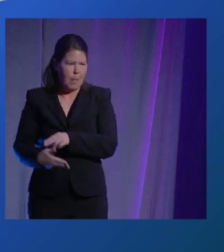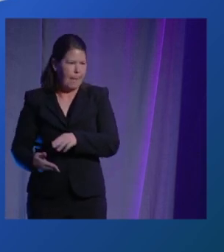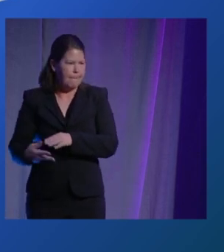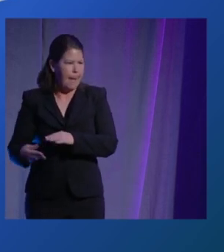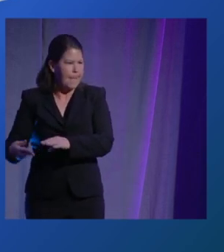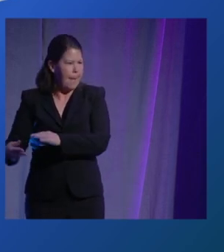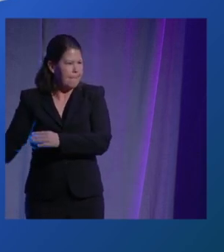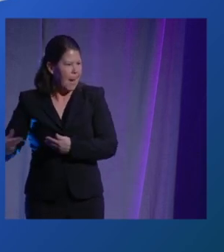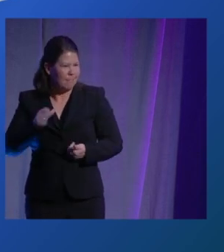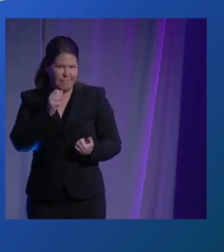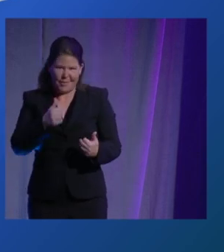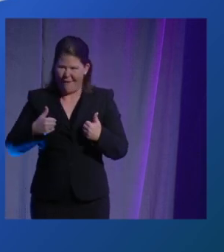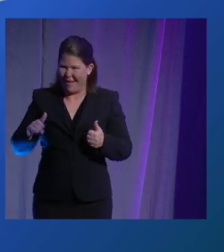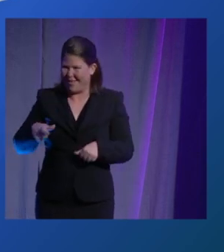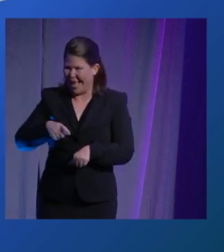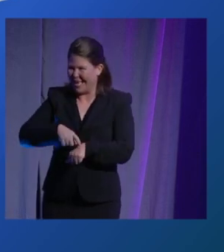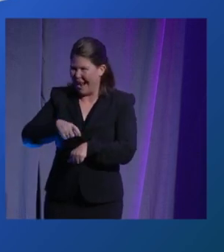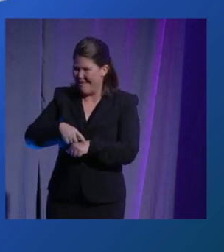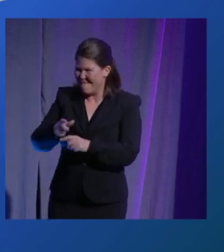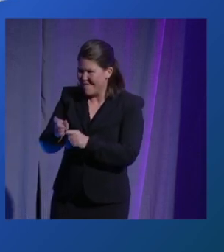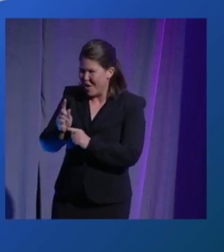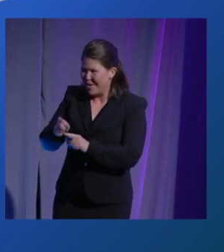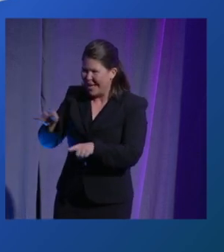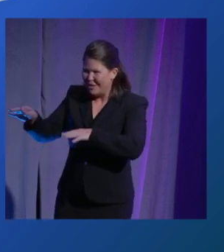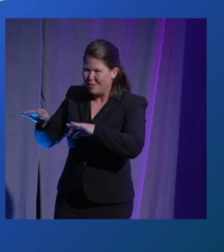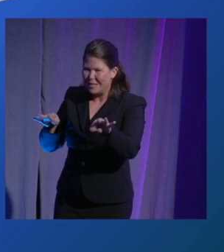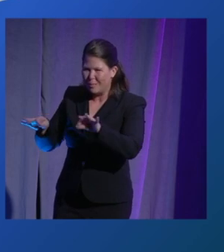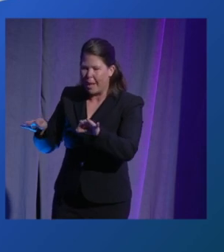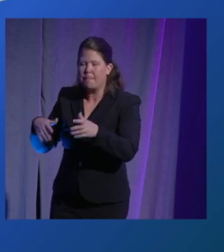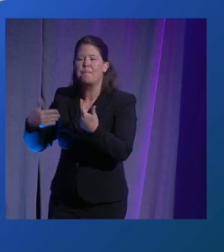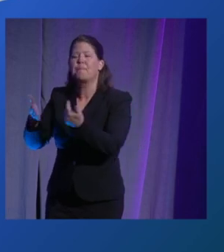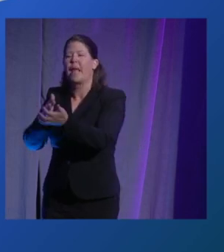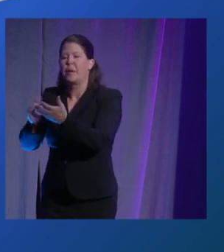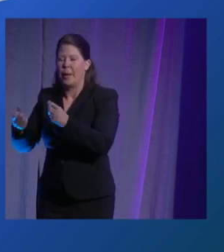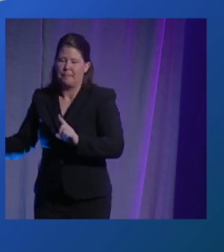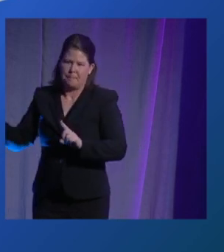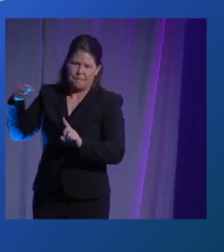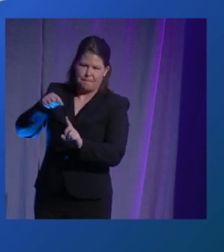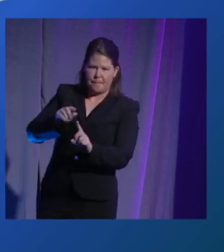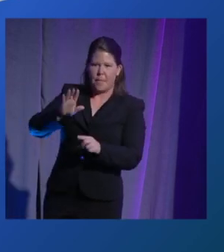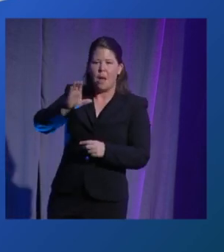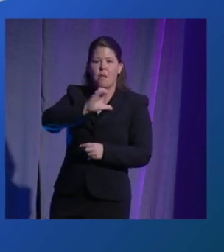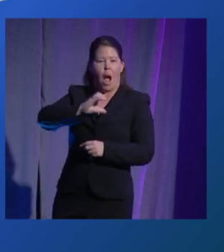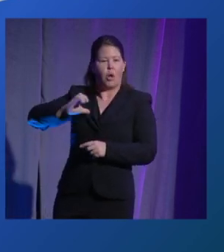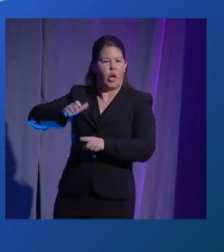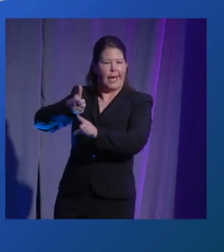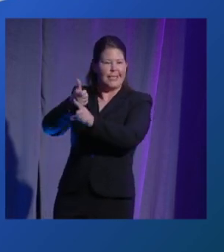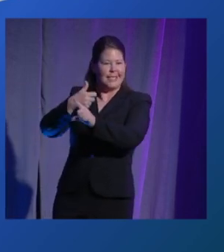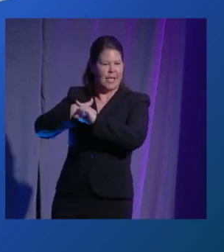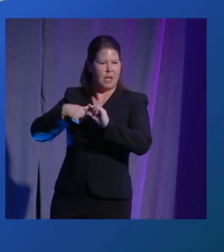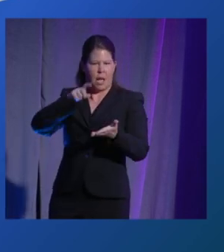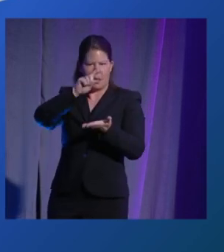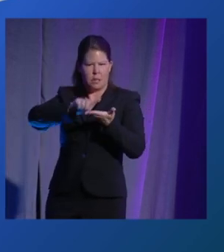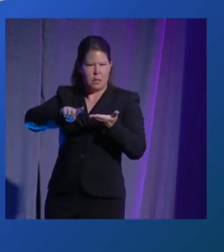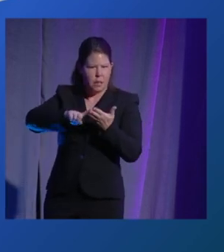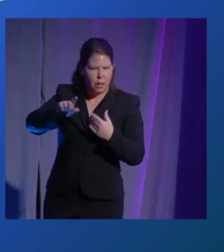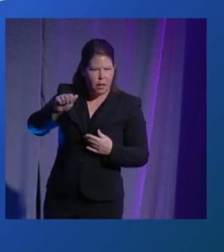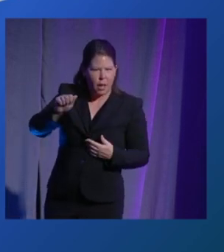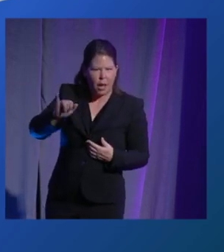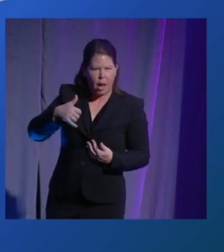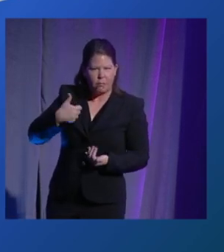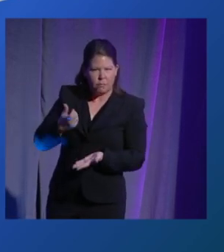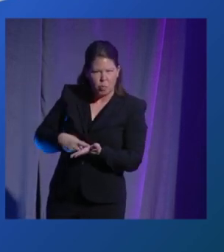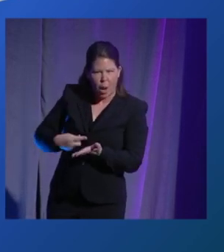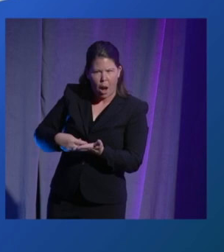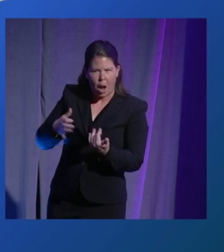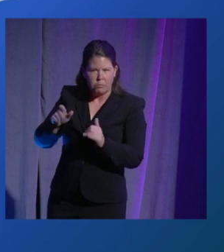original question um Congress is a bit befuddled about what to do about AI they've started to have some investigation about you know moral